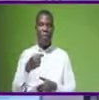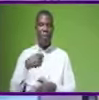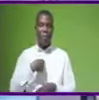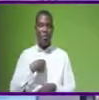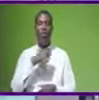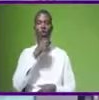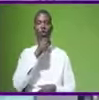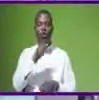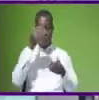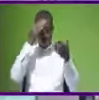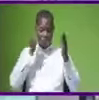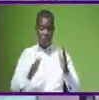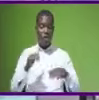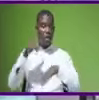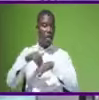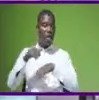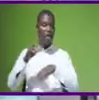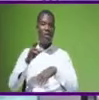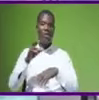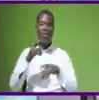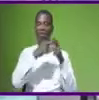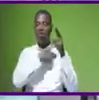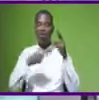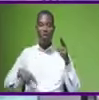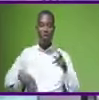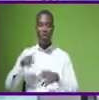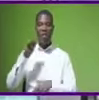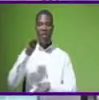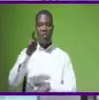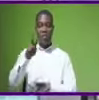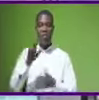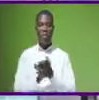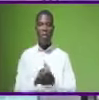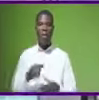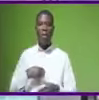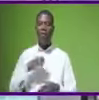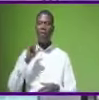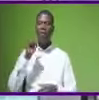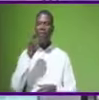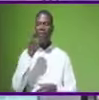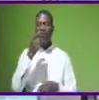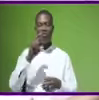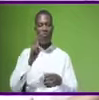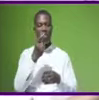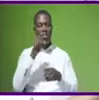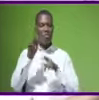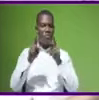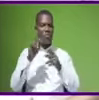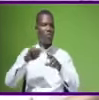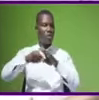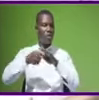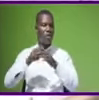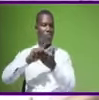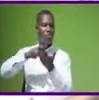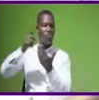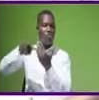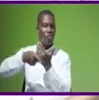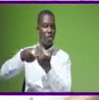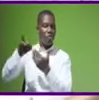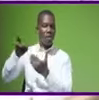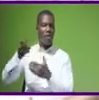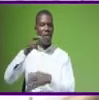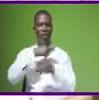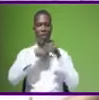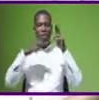old student. Yes. Many Panyam for you. Because of.